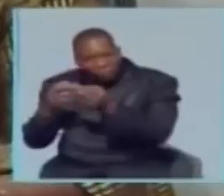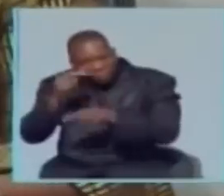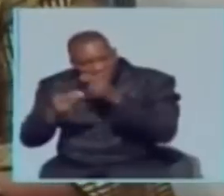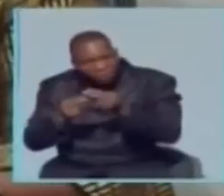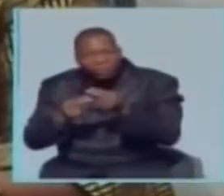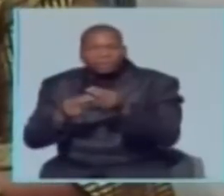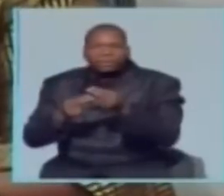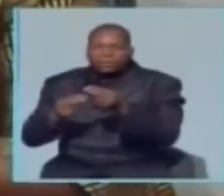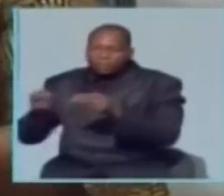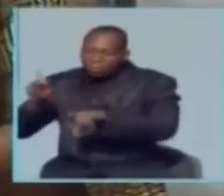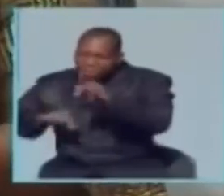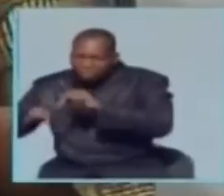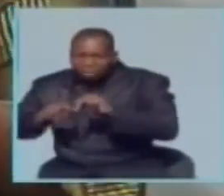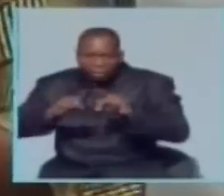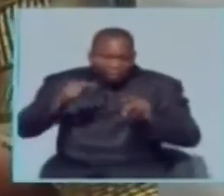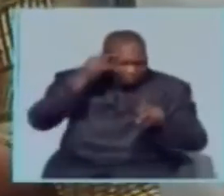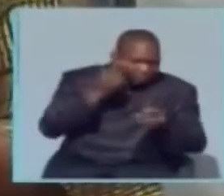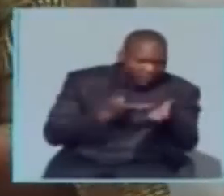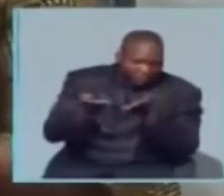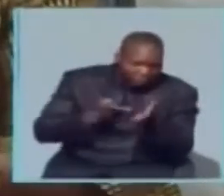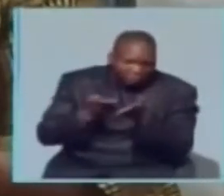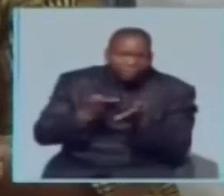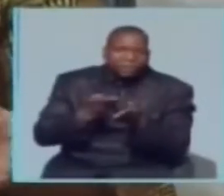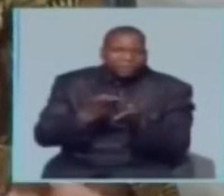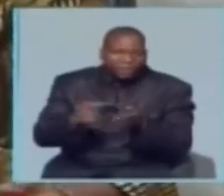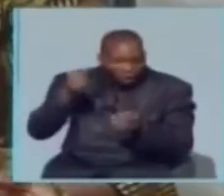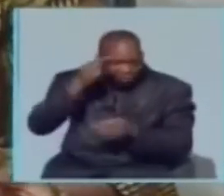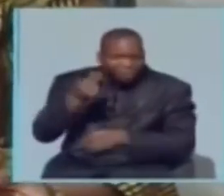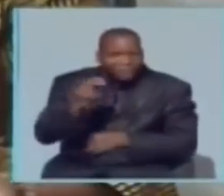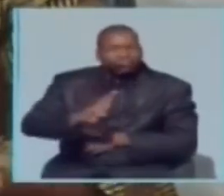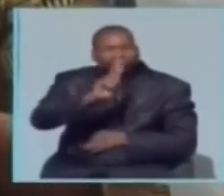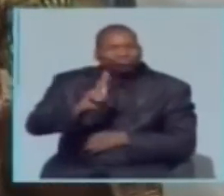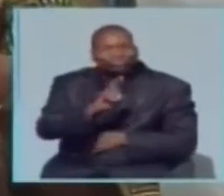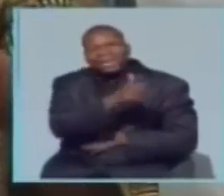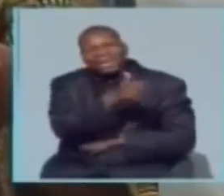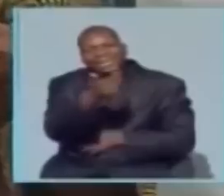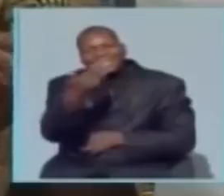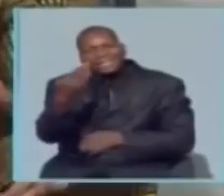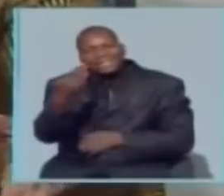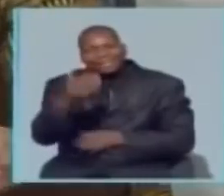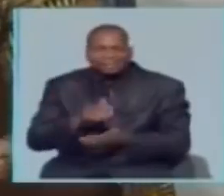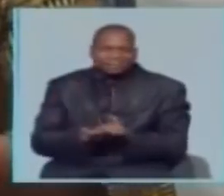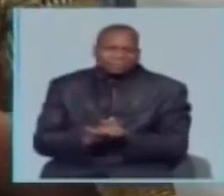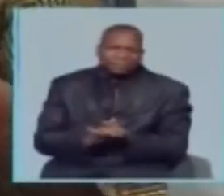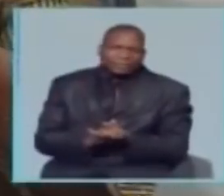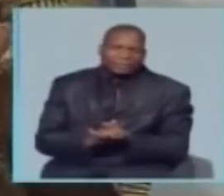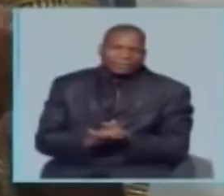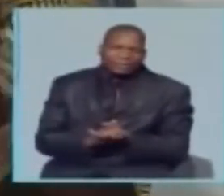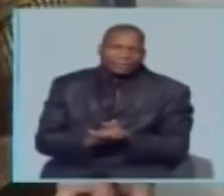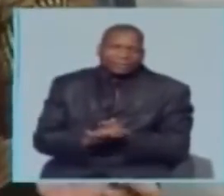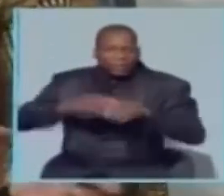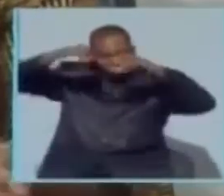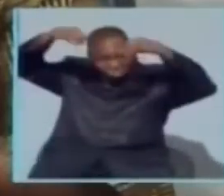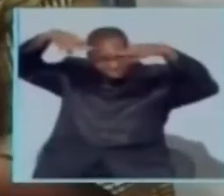We are serving the citizens. The government can then use the money it has for other things, for rehabilitating the grid,